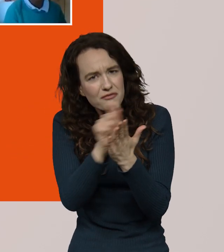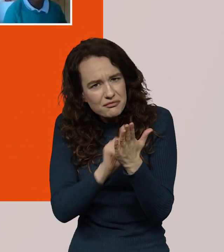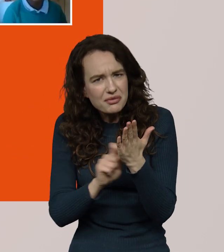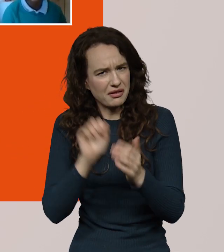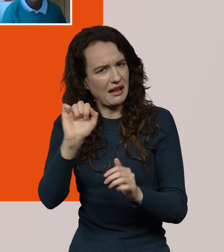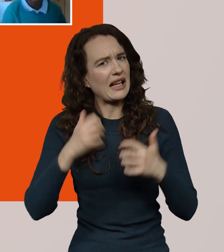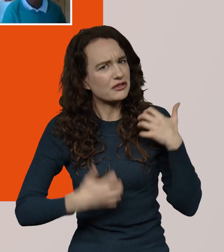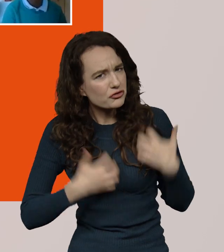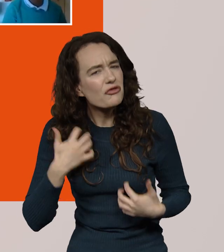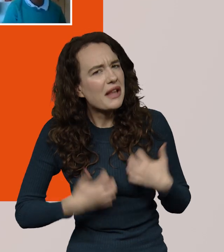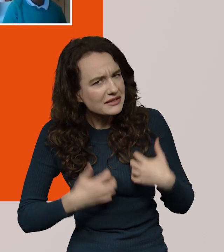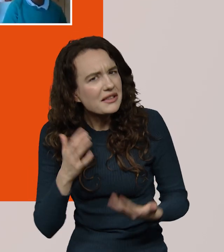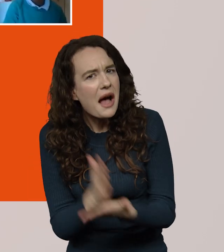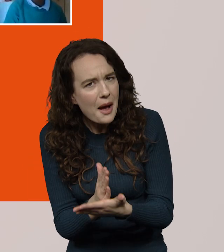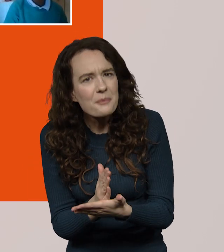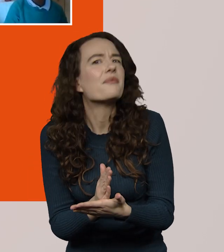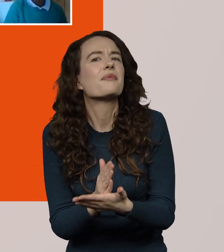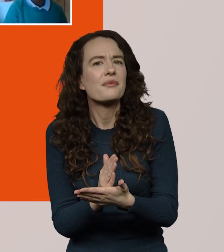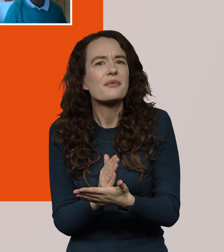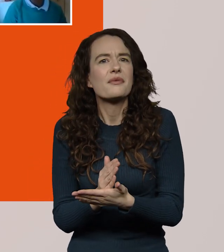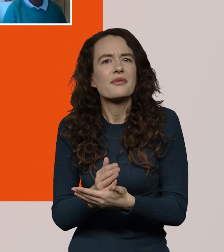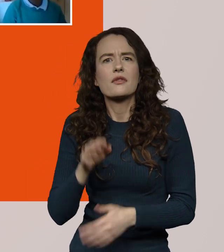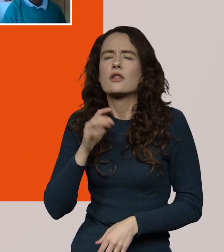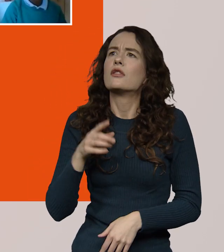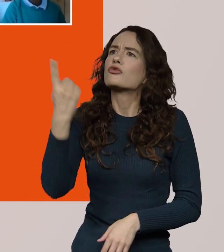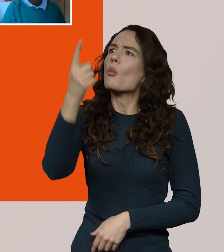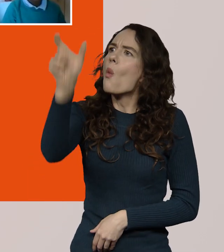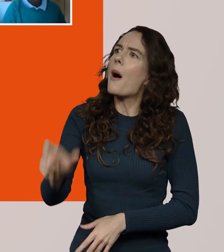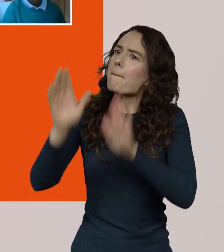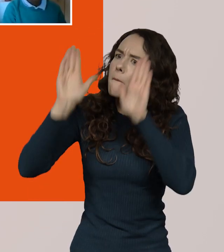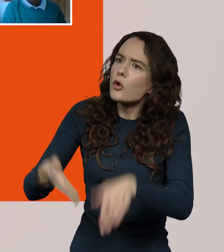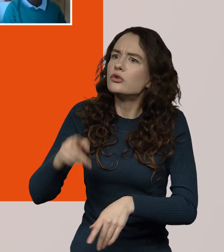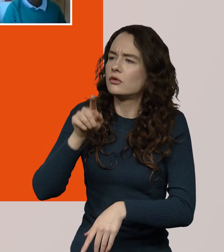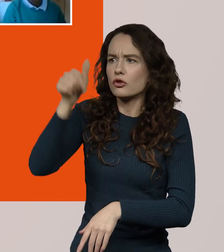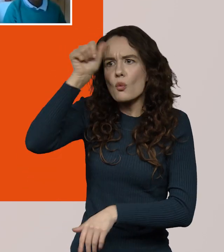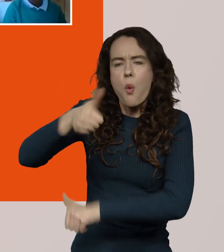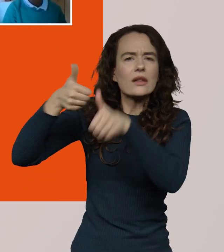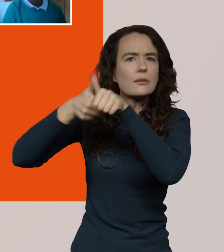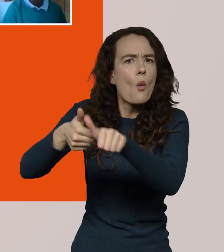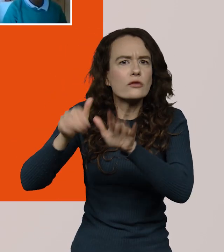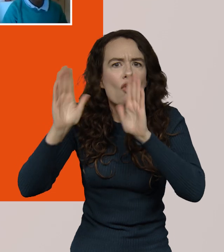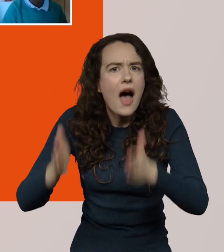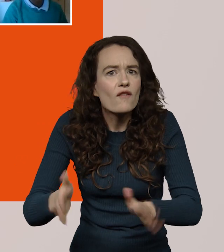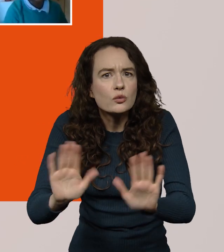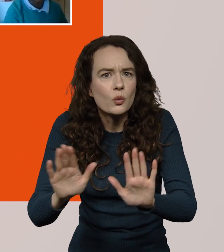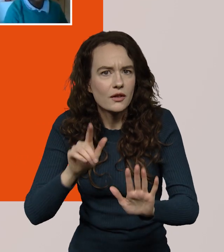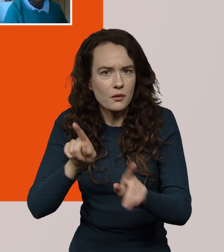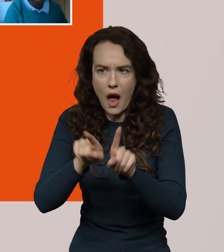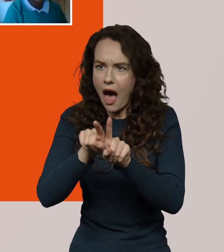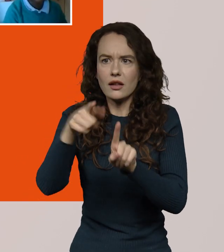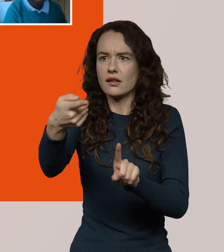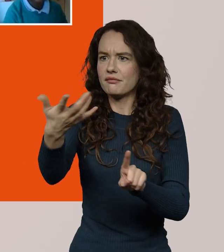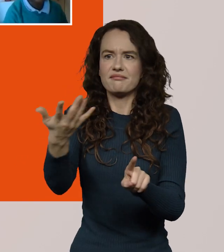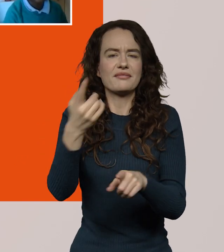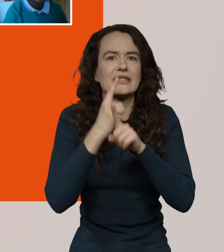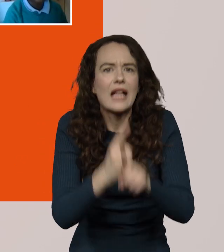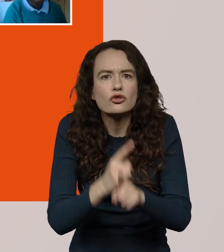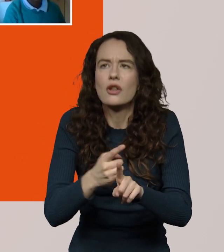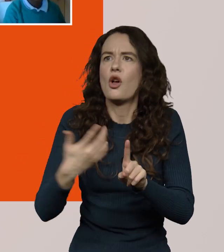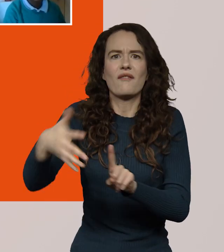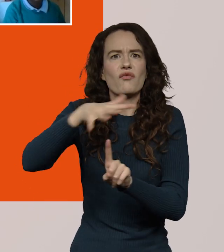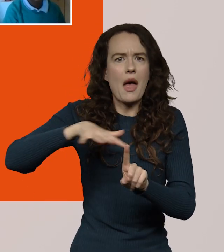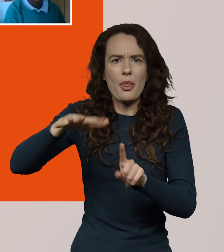fantastic. I love them. They're so pretty. They're so pretty. So Shona, why don't you start? Like, who have you put